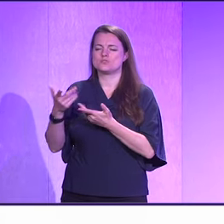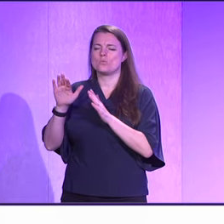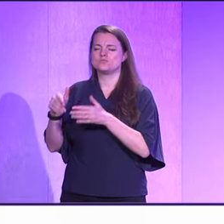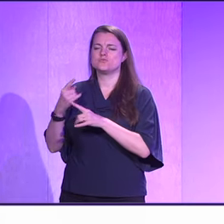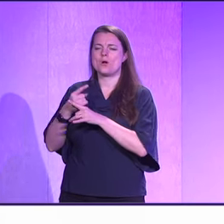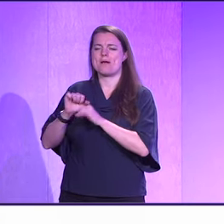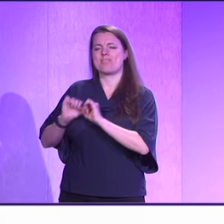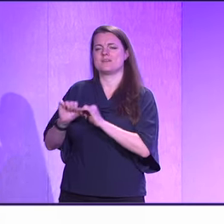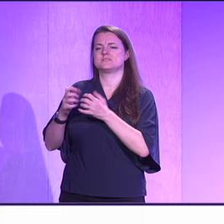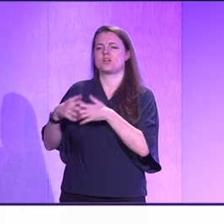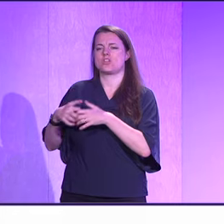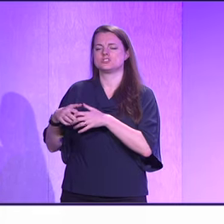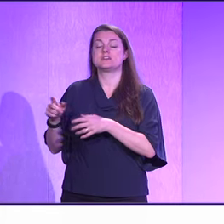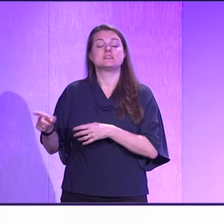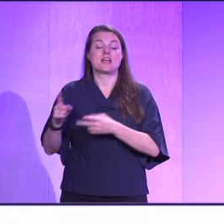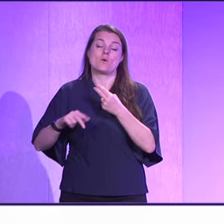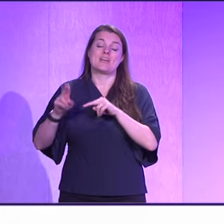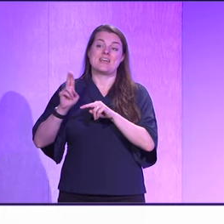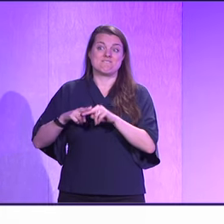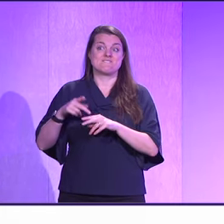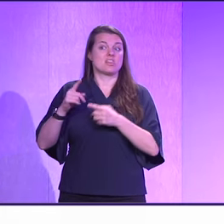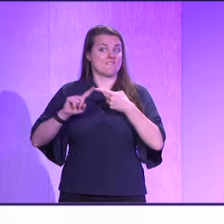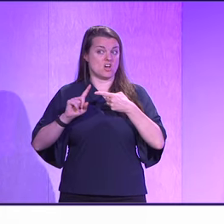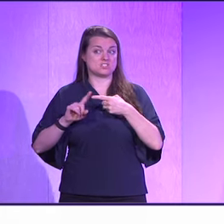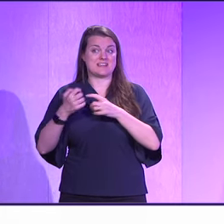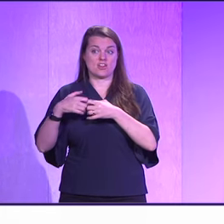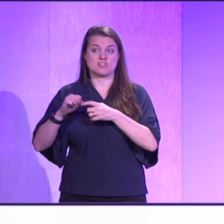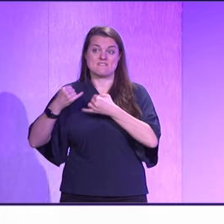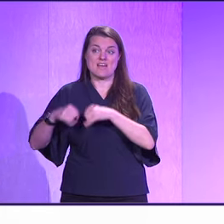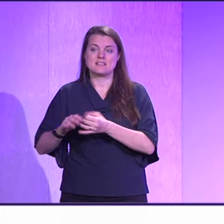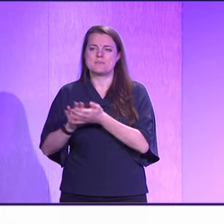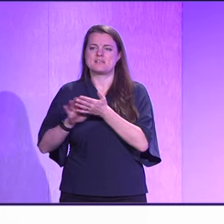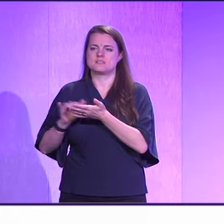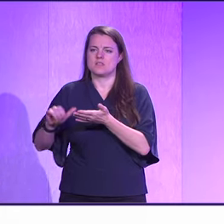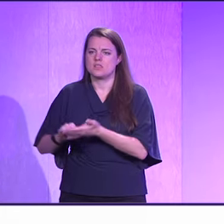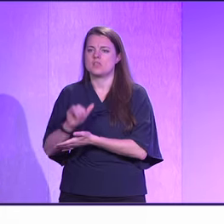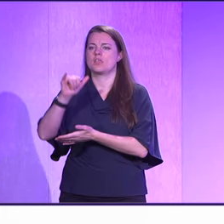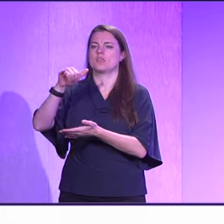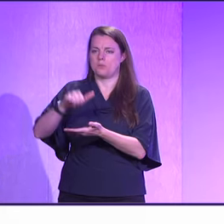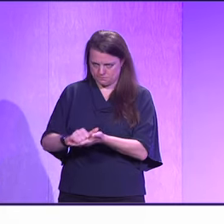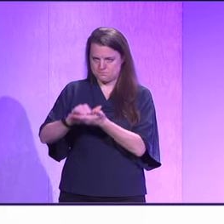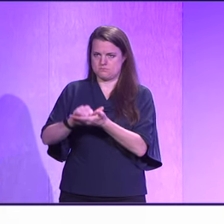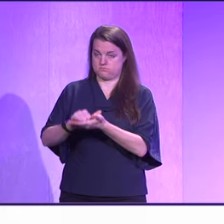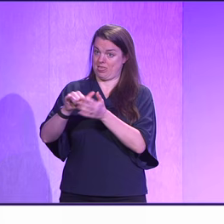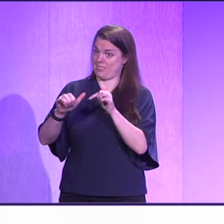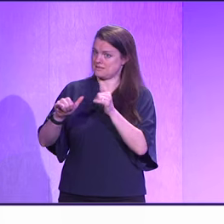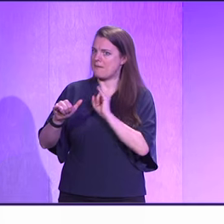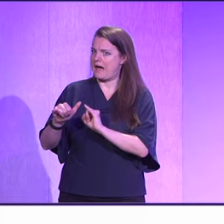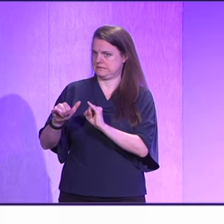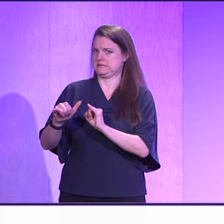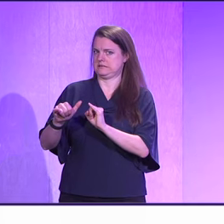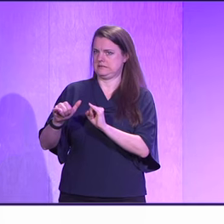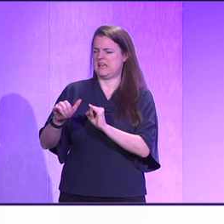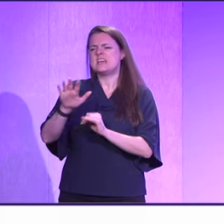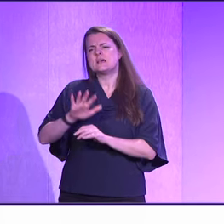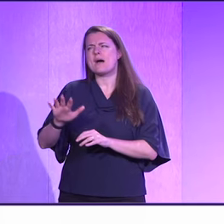service, electronic flight bag, that was the one I mentioned before. If it fails, the planes don't go up. When they take off, they go bounce. That's really bad. It